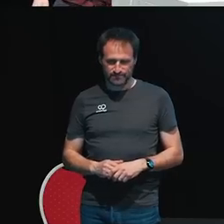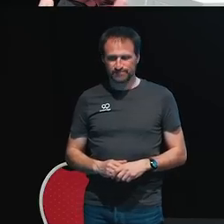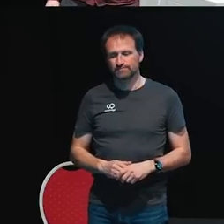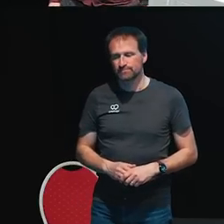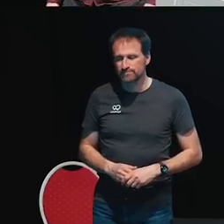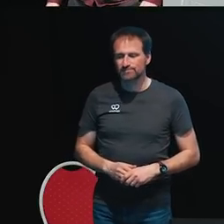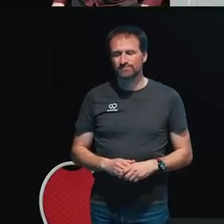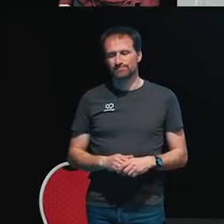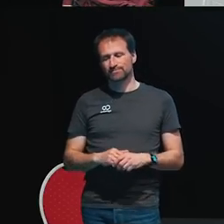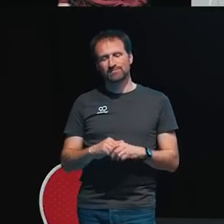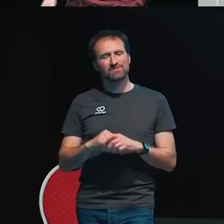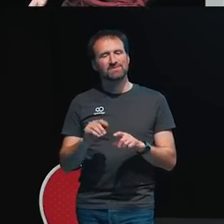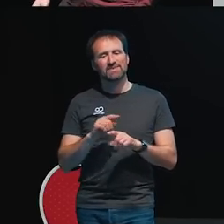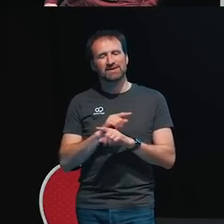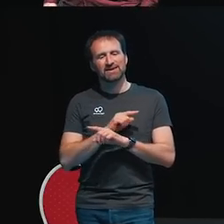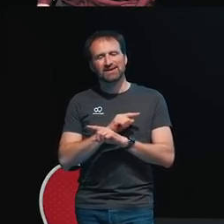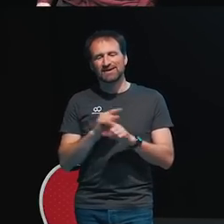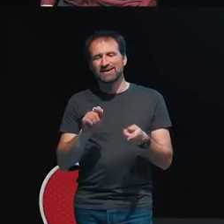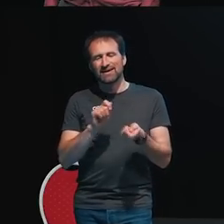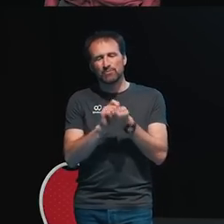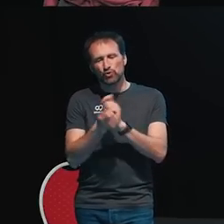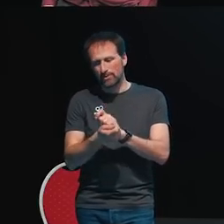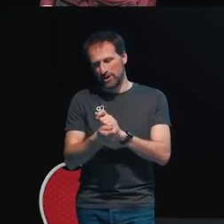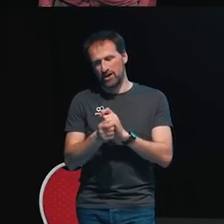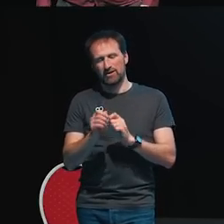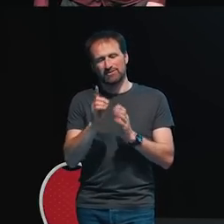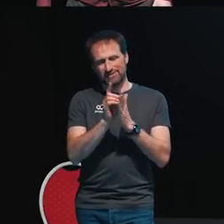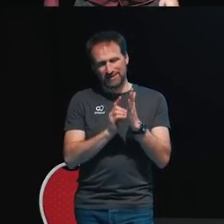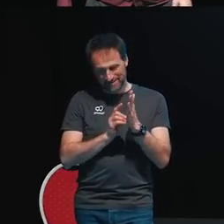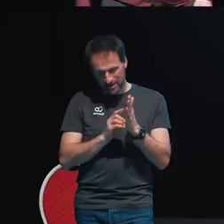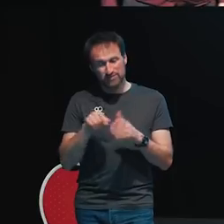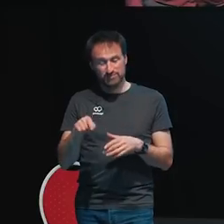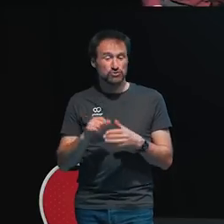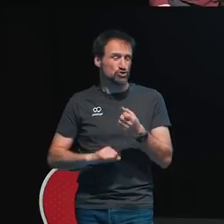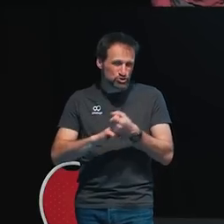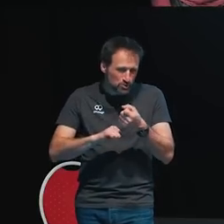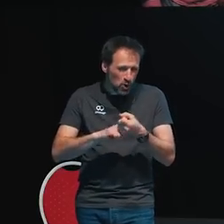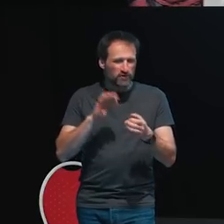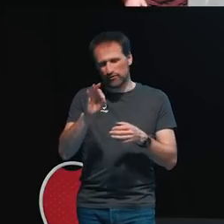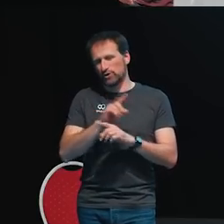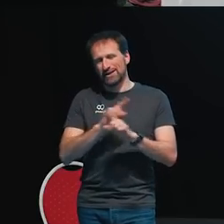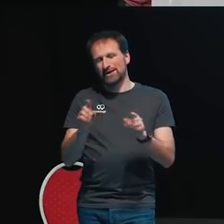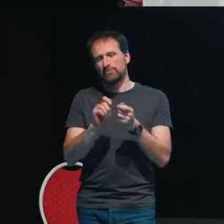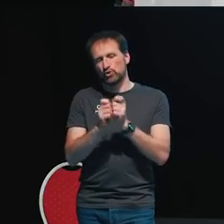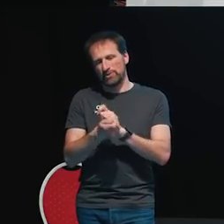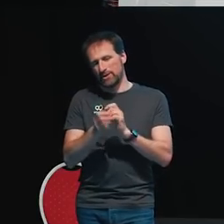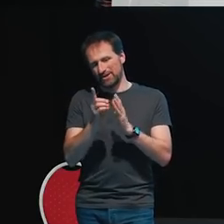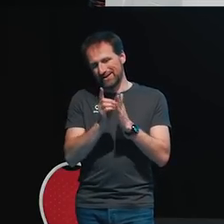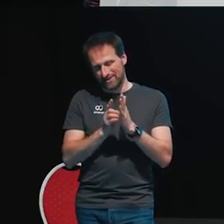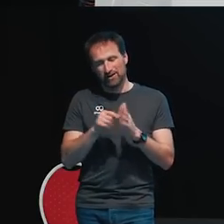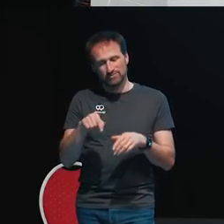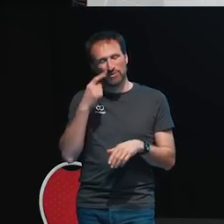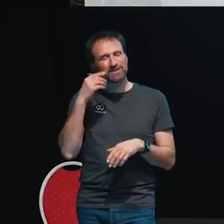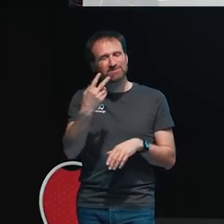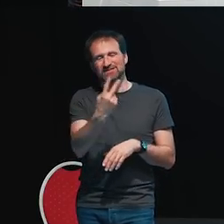Immutable data or support for immutable data would also be nice. At the moment, we have, among others, two libraries that